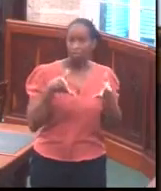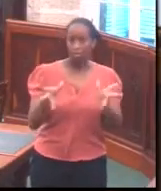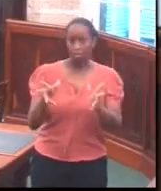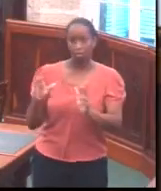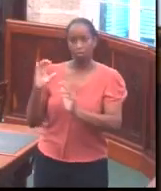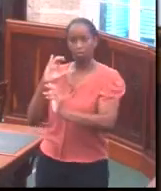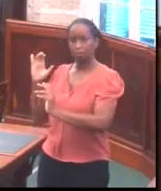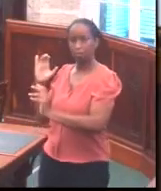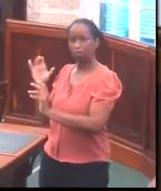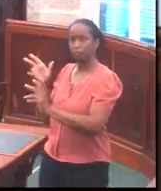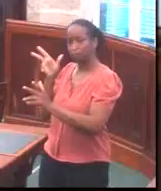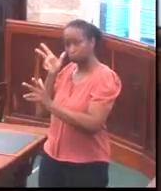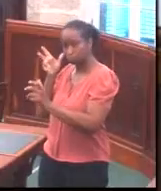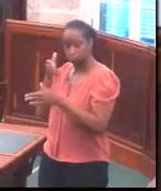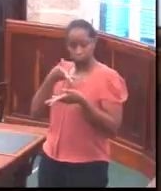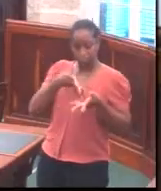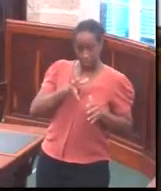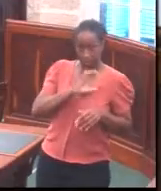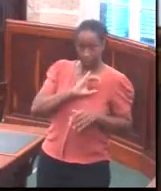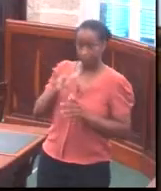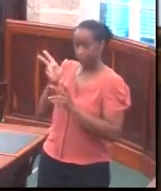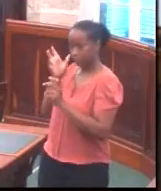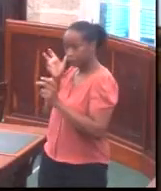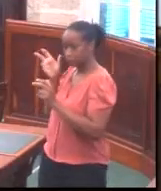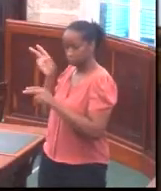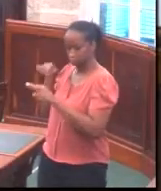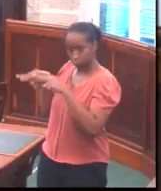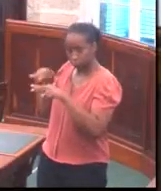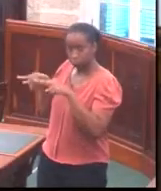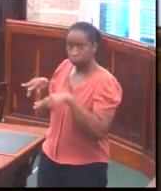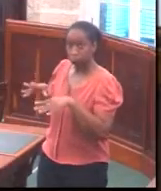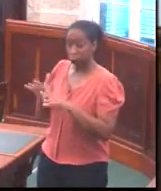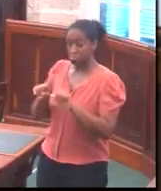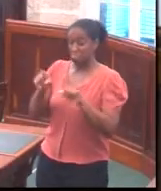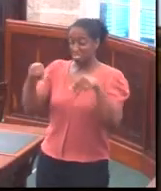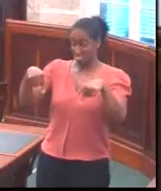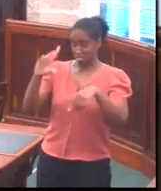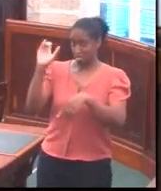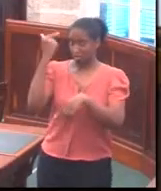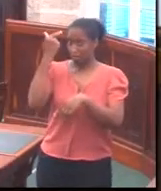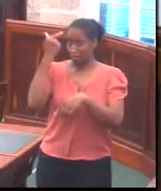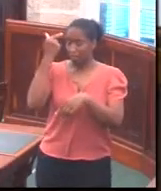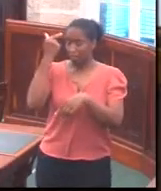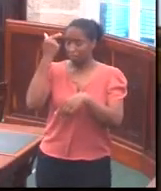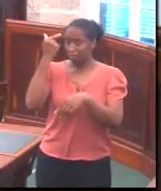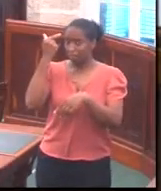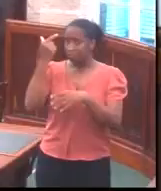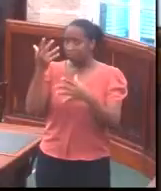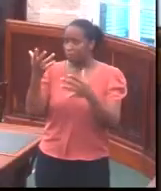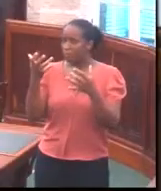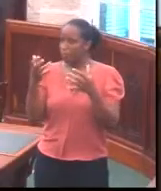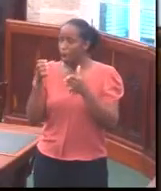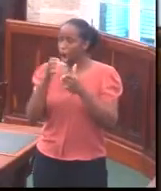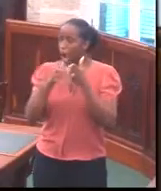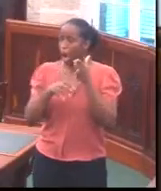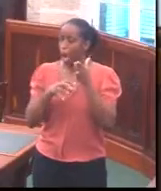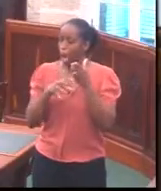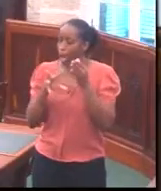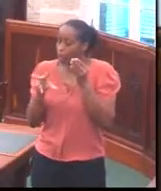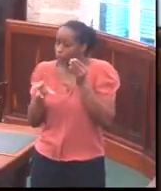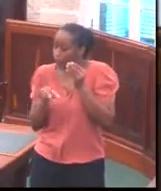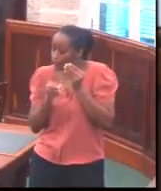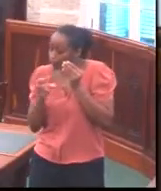position. But the position of this government, clearly, was to insert clauses in the legislation